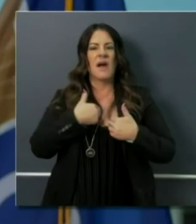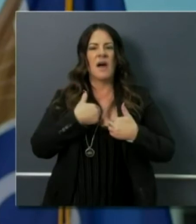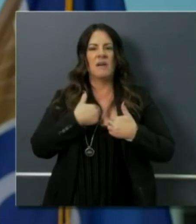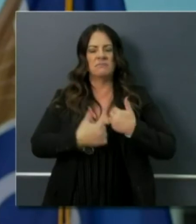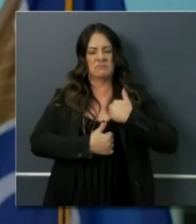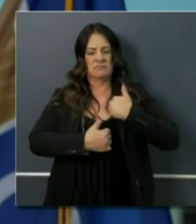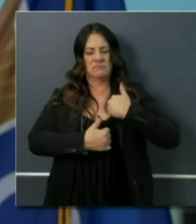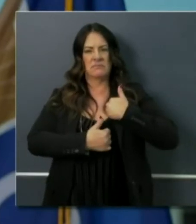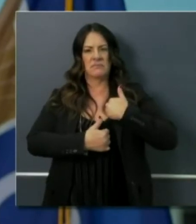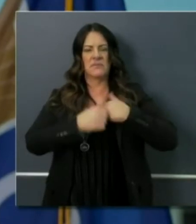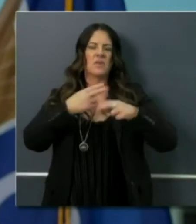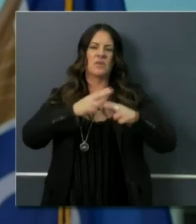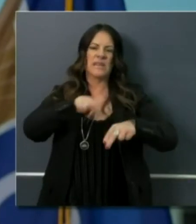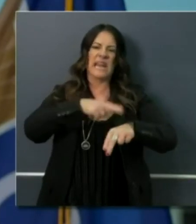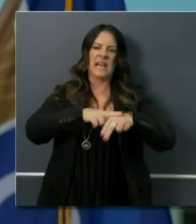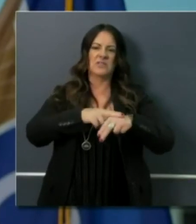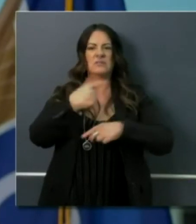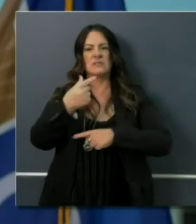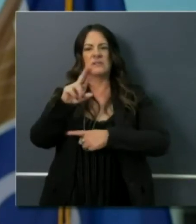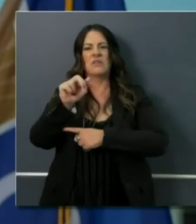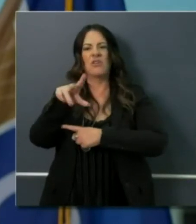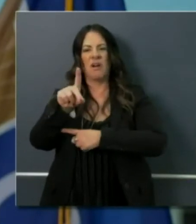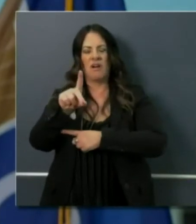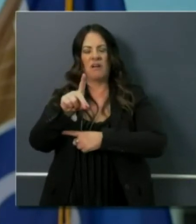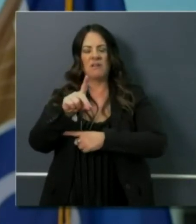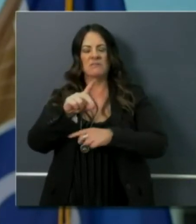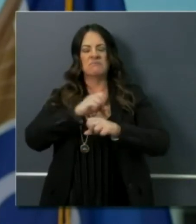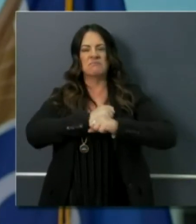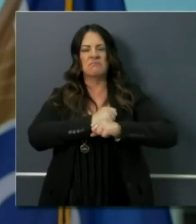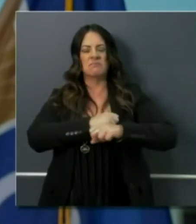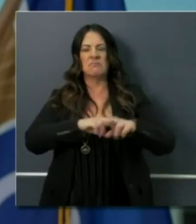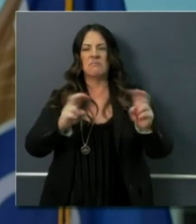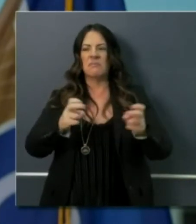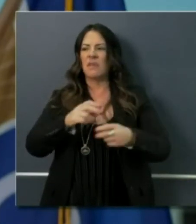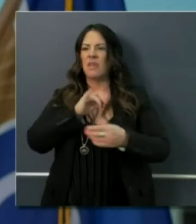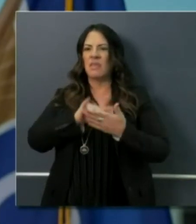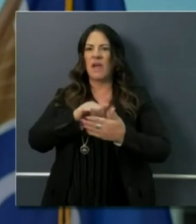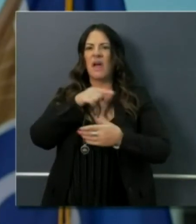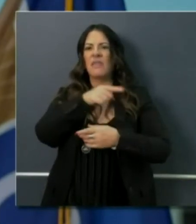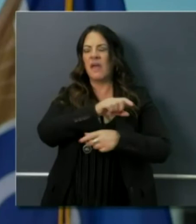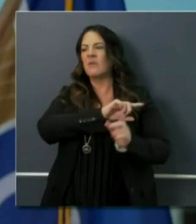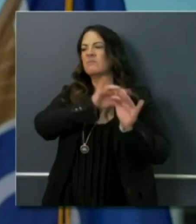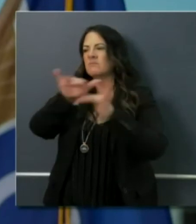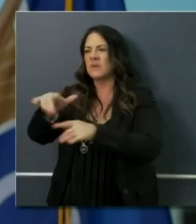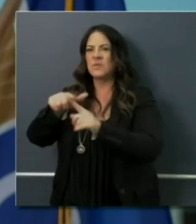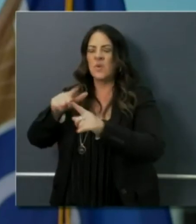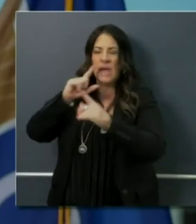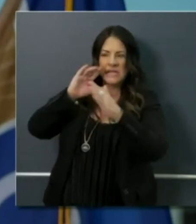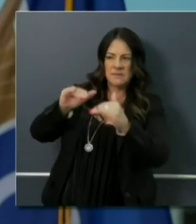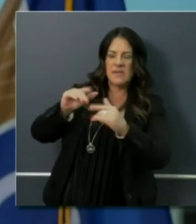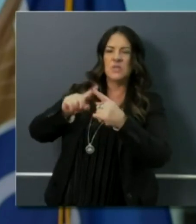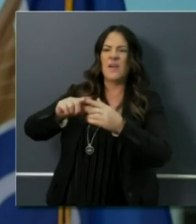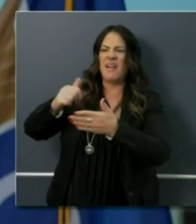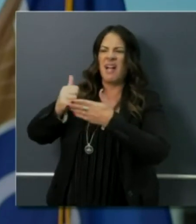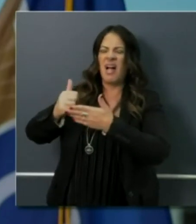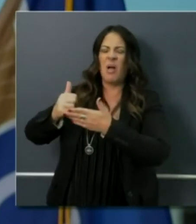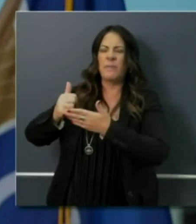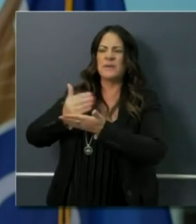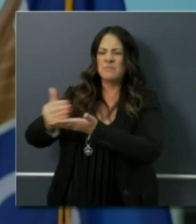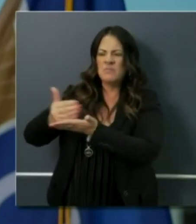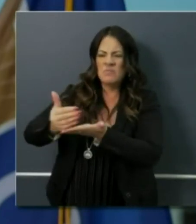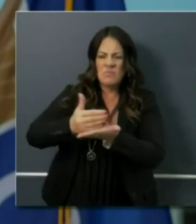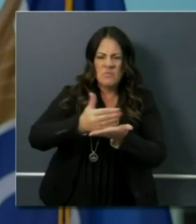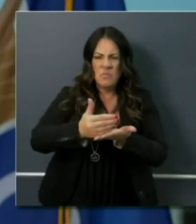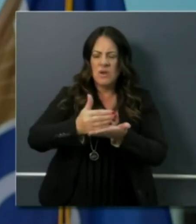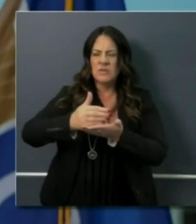men and women focusing now on vegetation management and forest management in anticipation of this fire season. So we